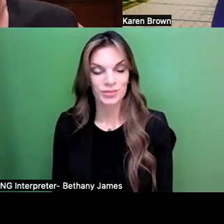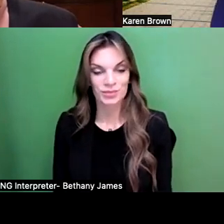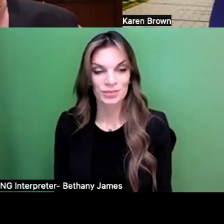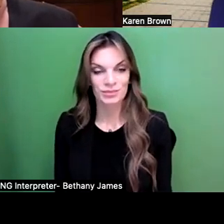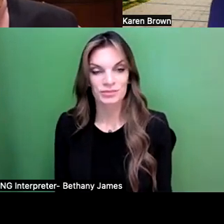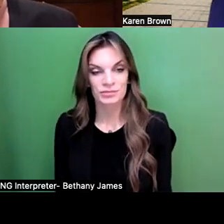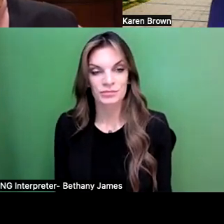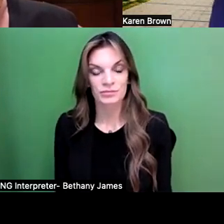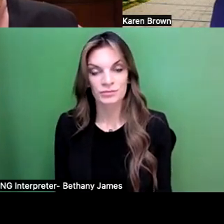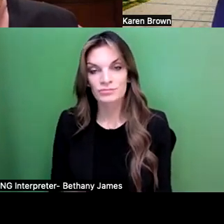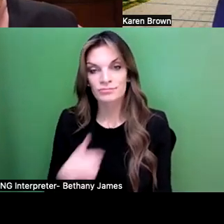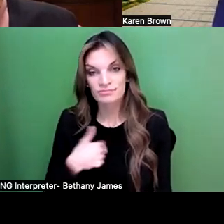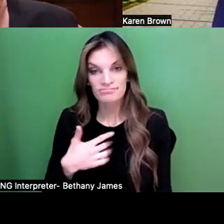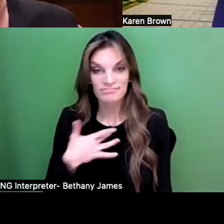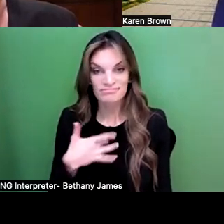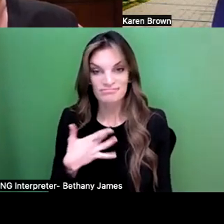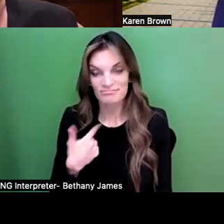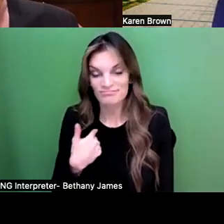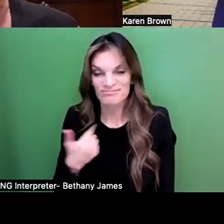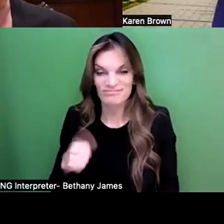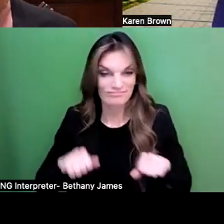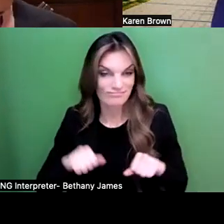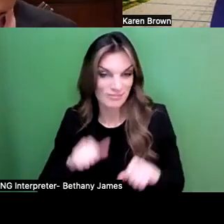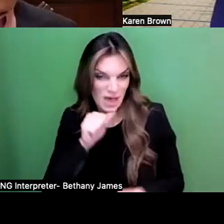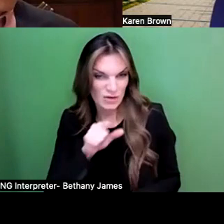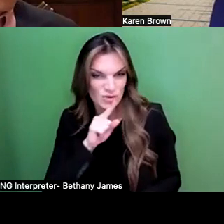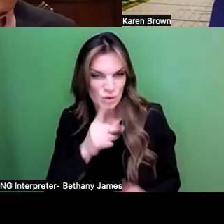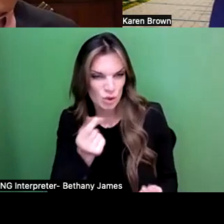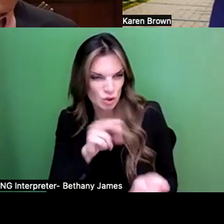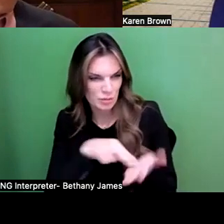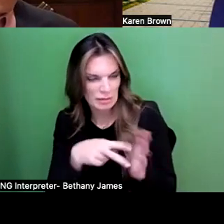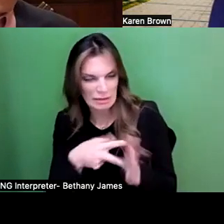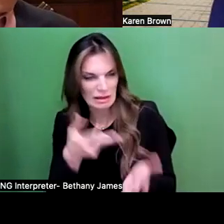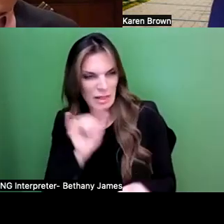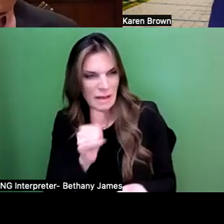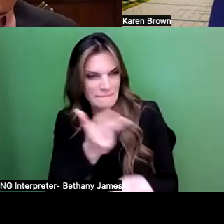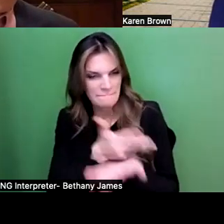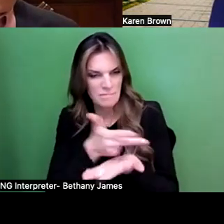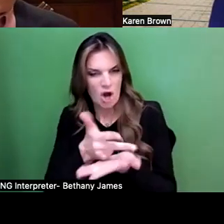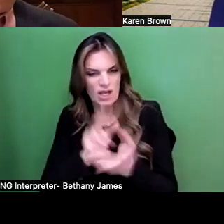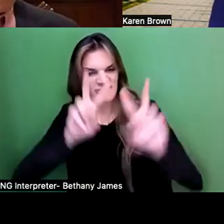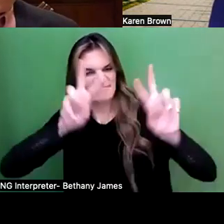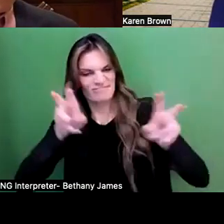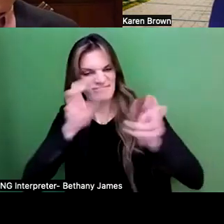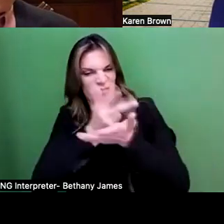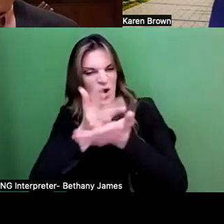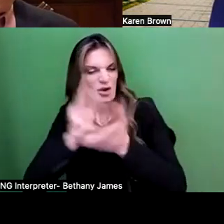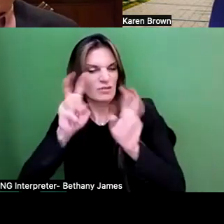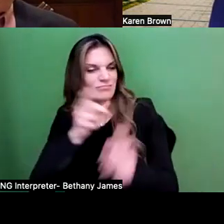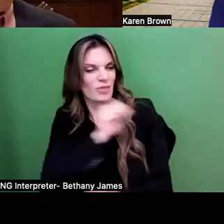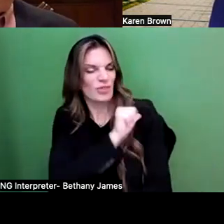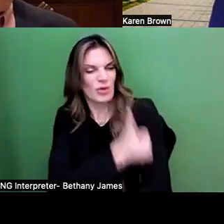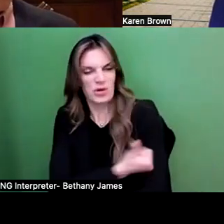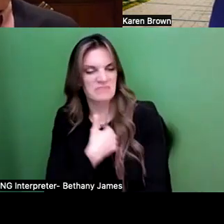I have to say, I'm not sure what is meant by a parking authority. I will say that over the